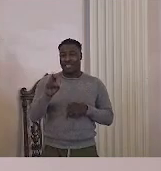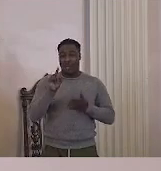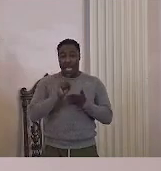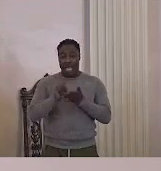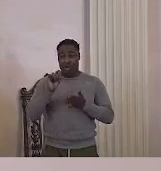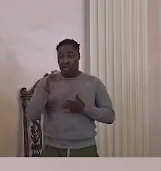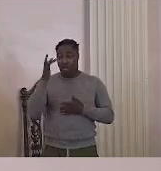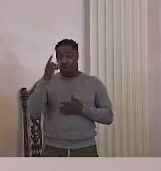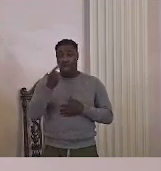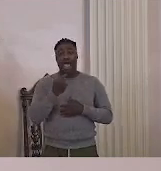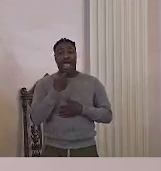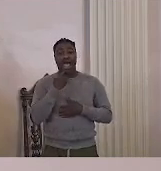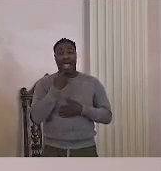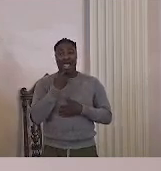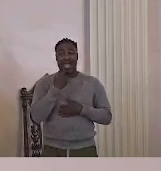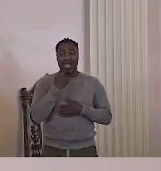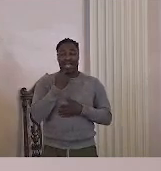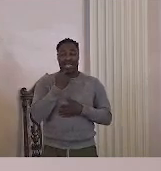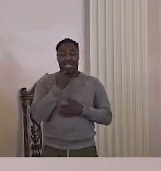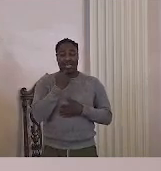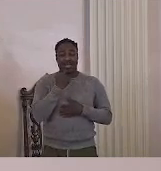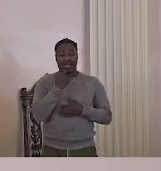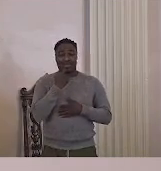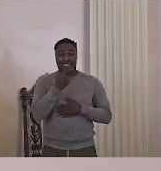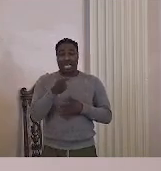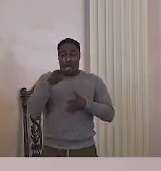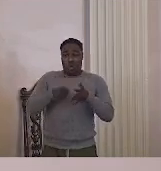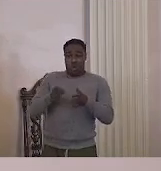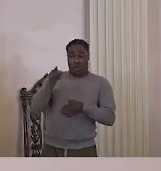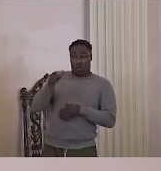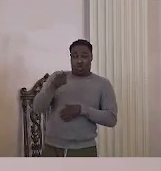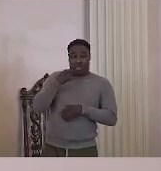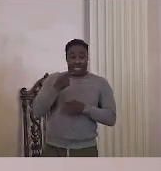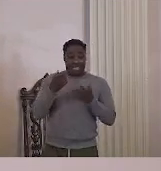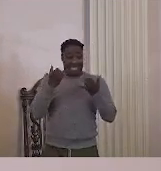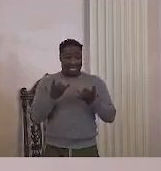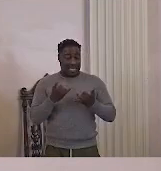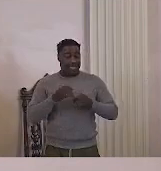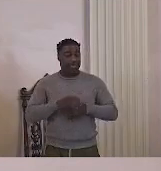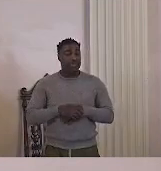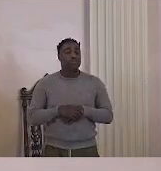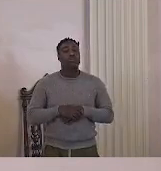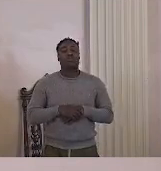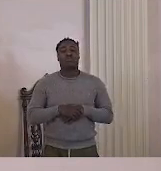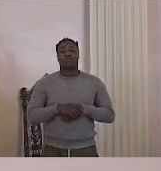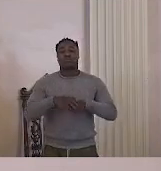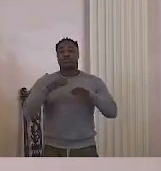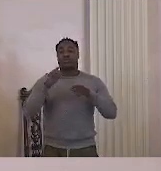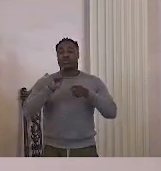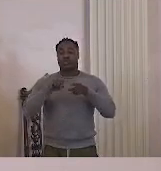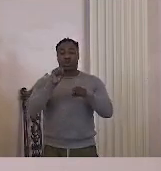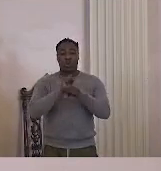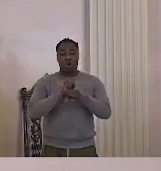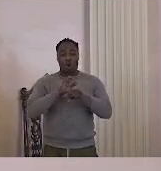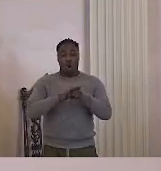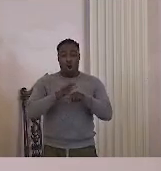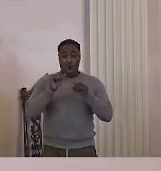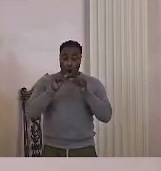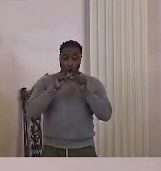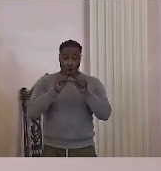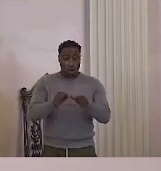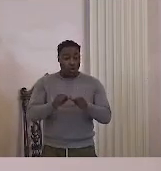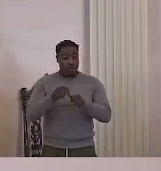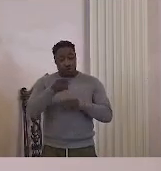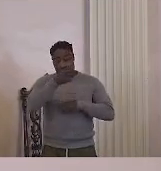which is why I cite her sermon today. To work in response to ongoing trauma is to root